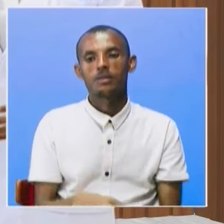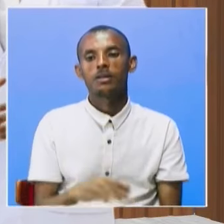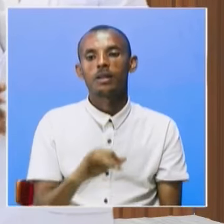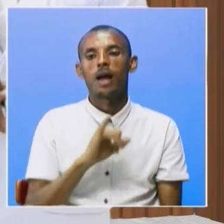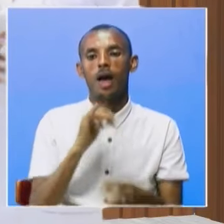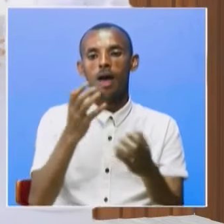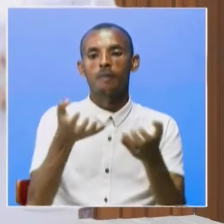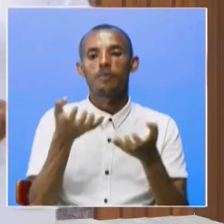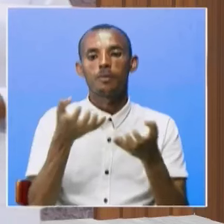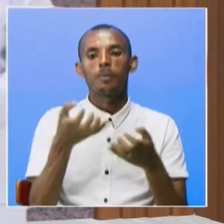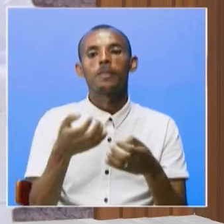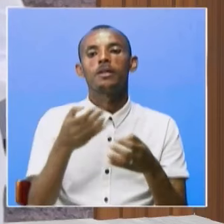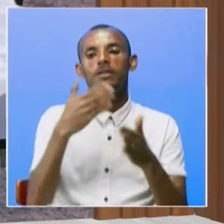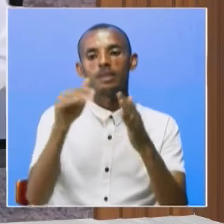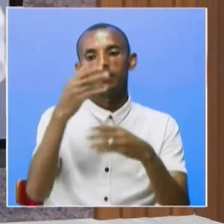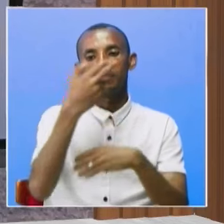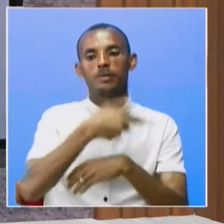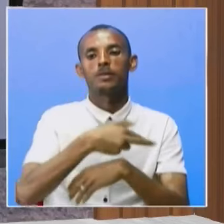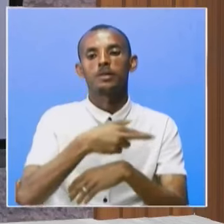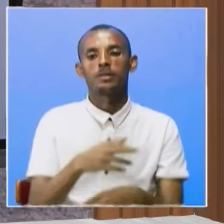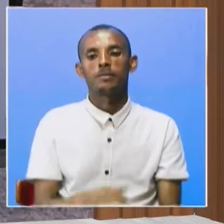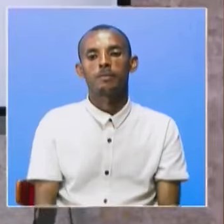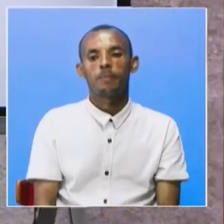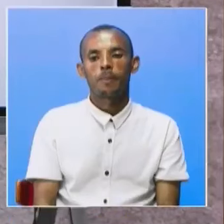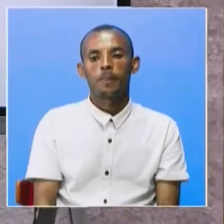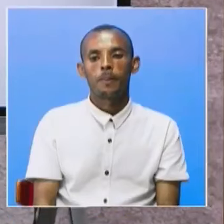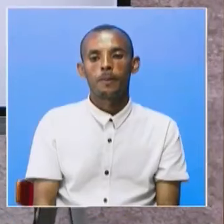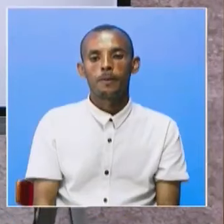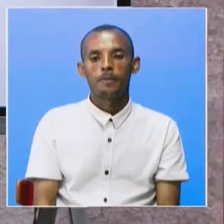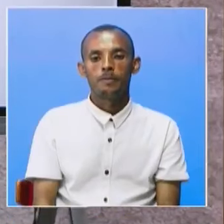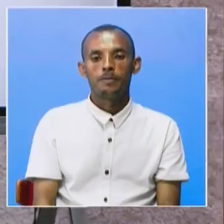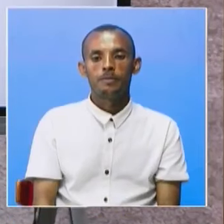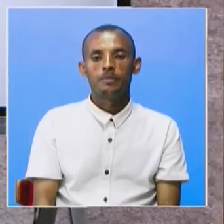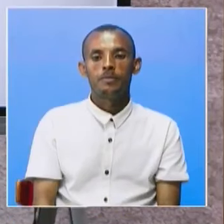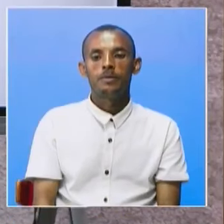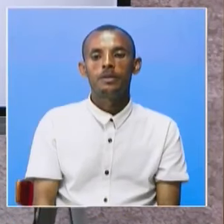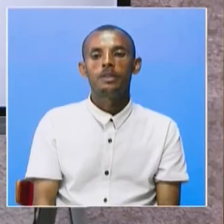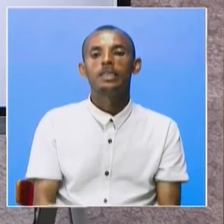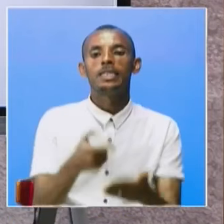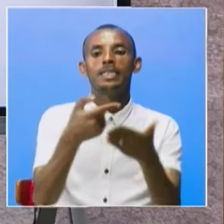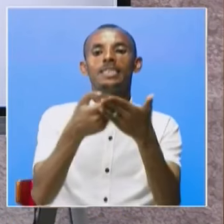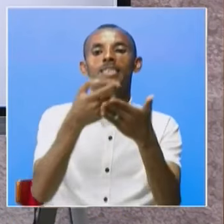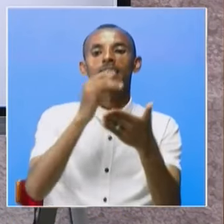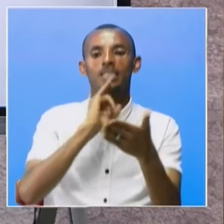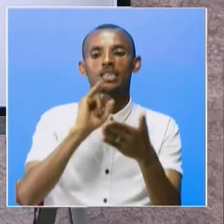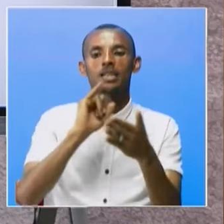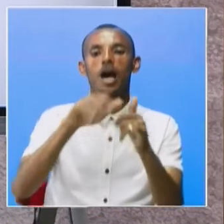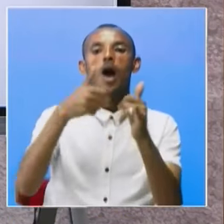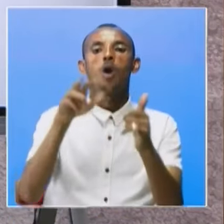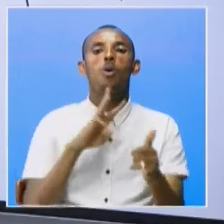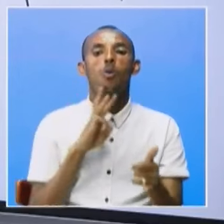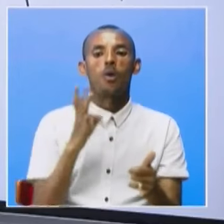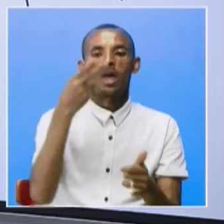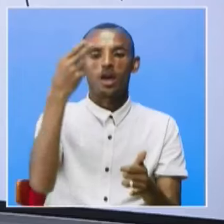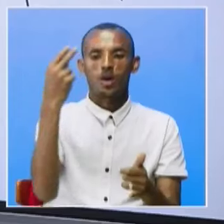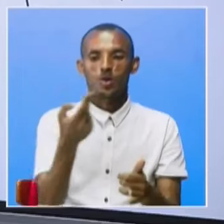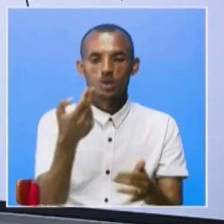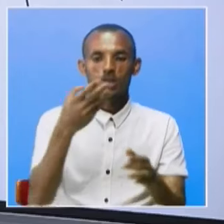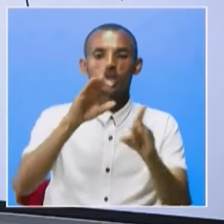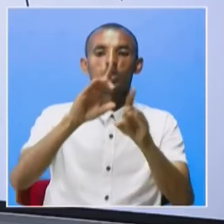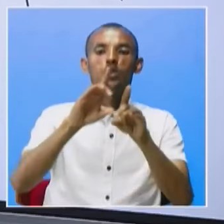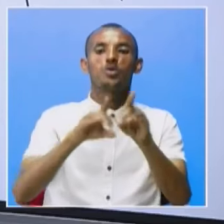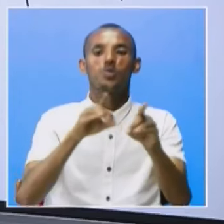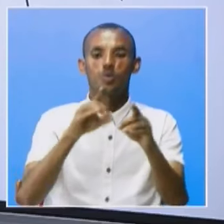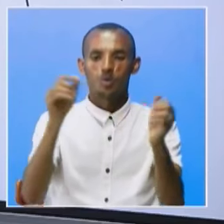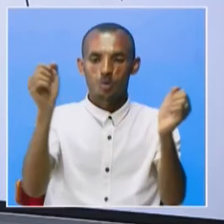stay. Yes, I have to stay on my bed. So this is how we use do with